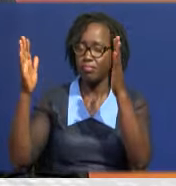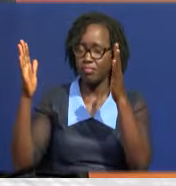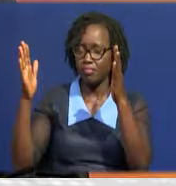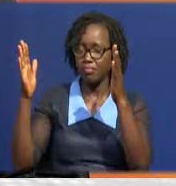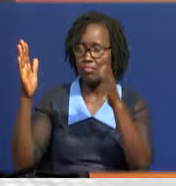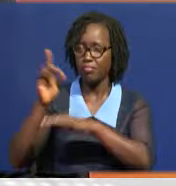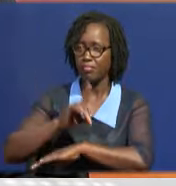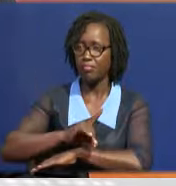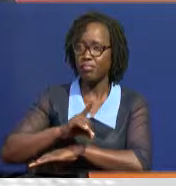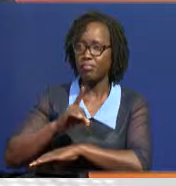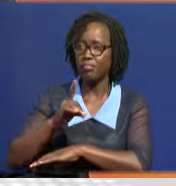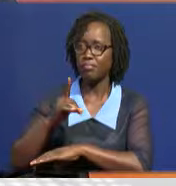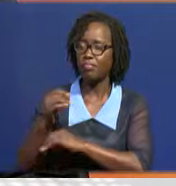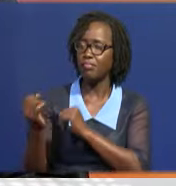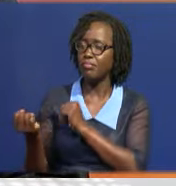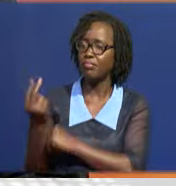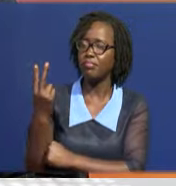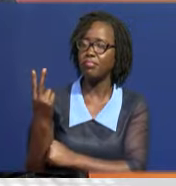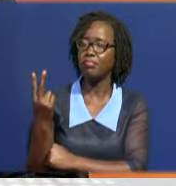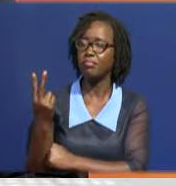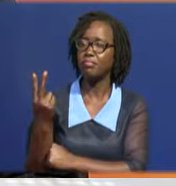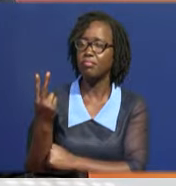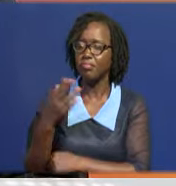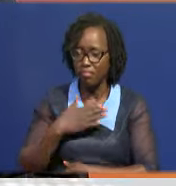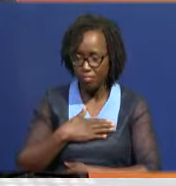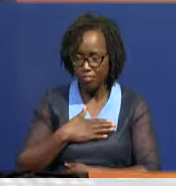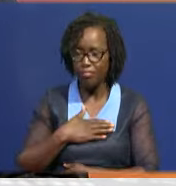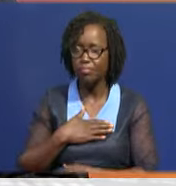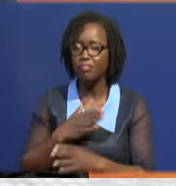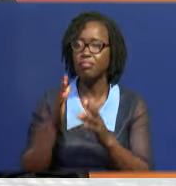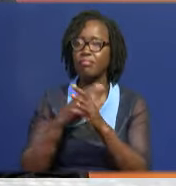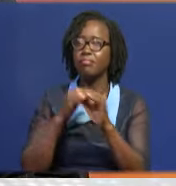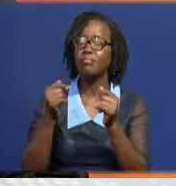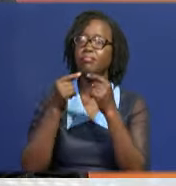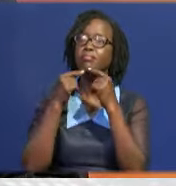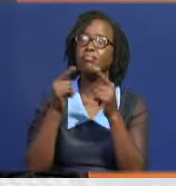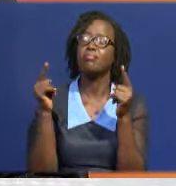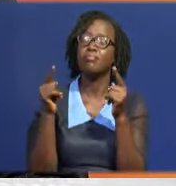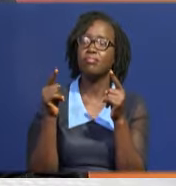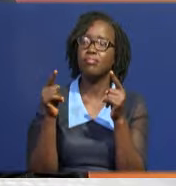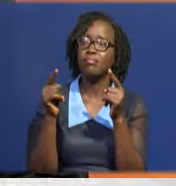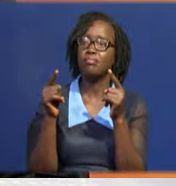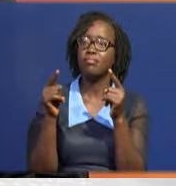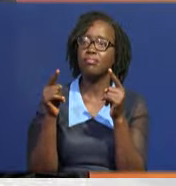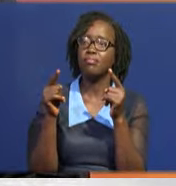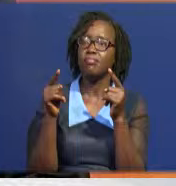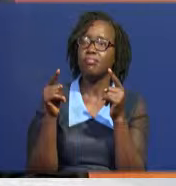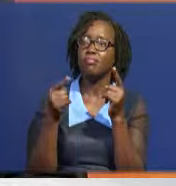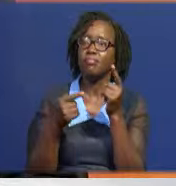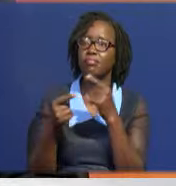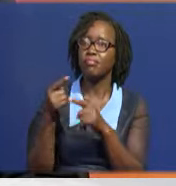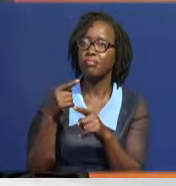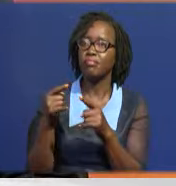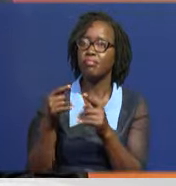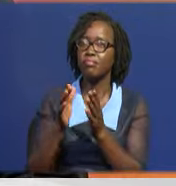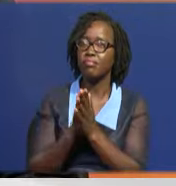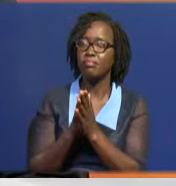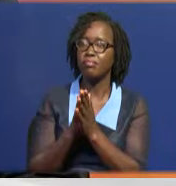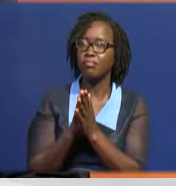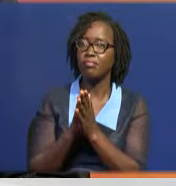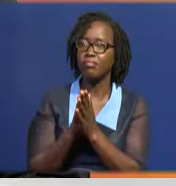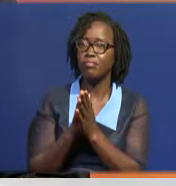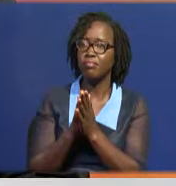is last December, His Excellency the President announced the incoming of Invention